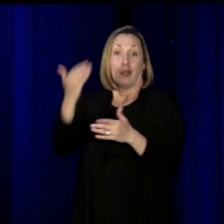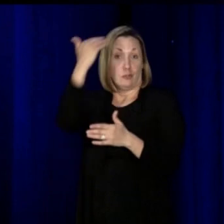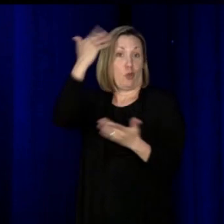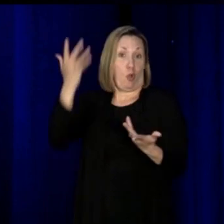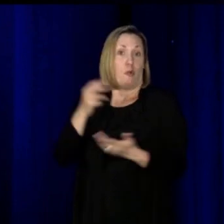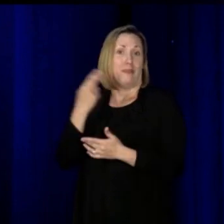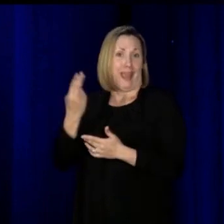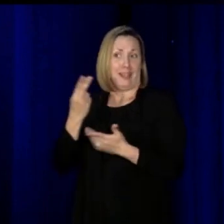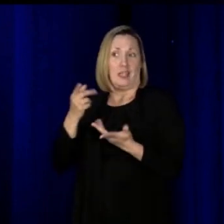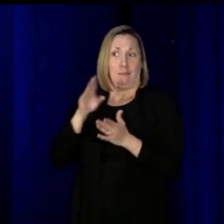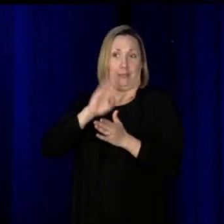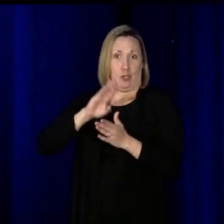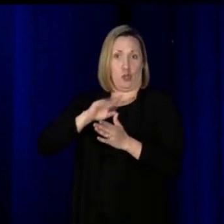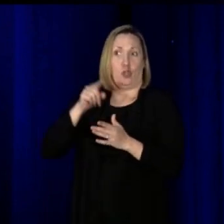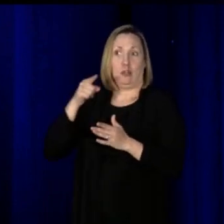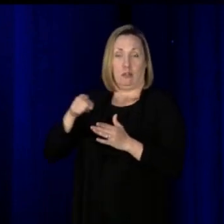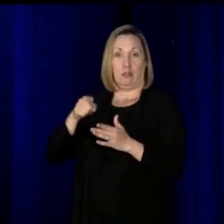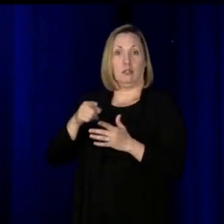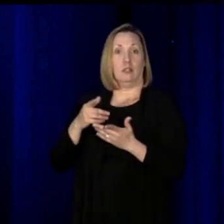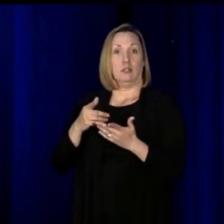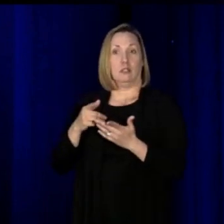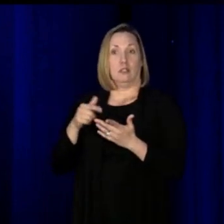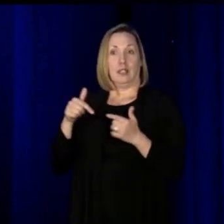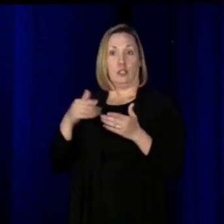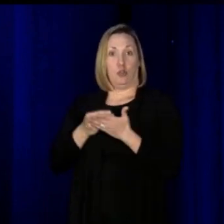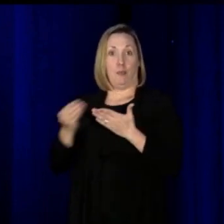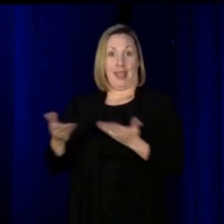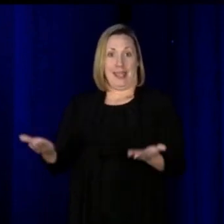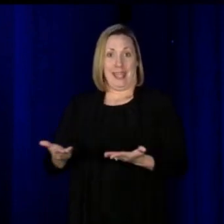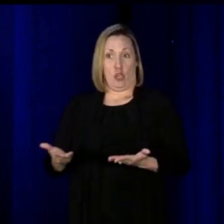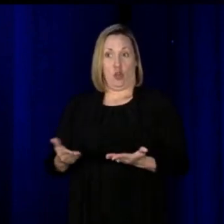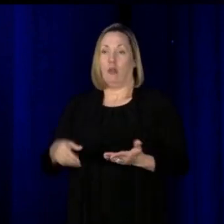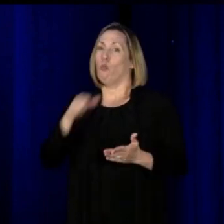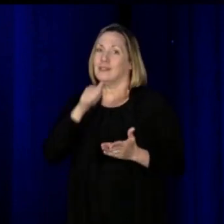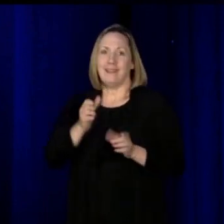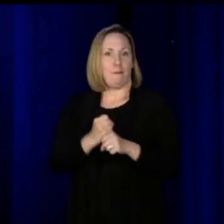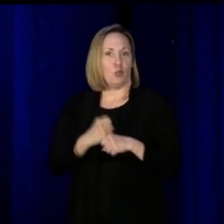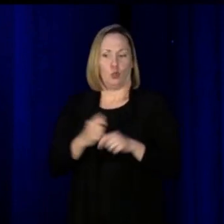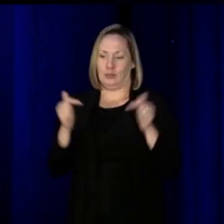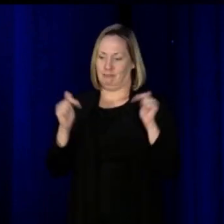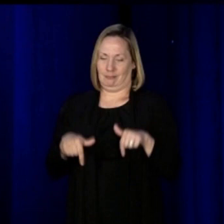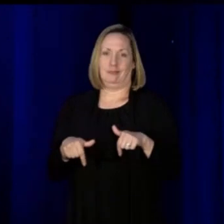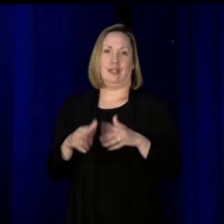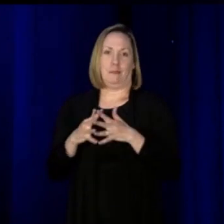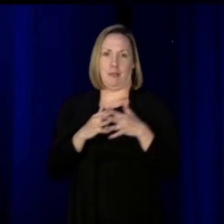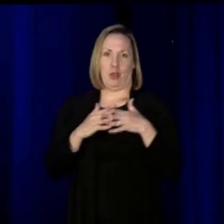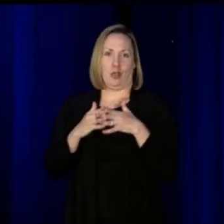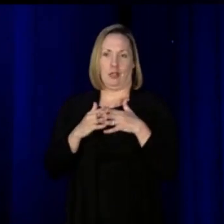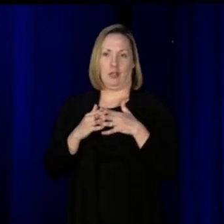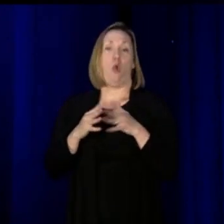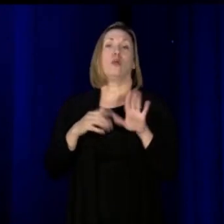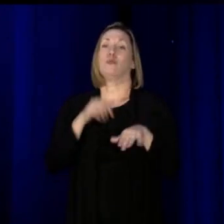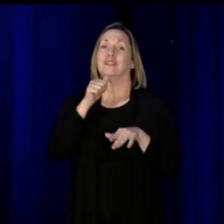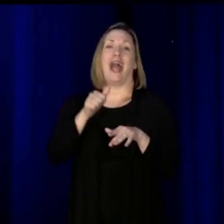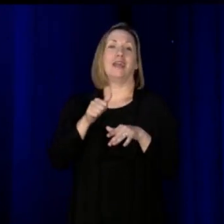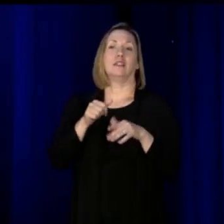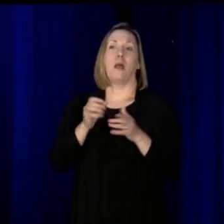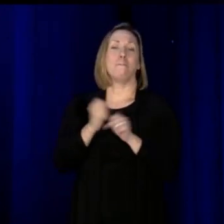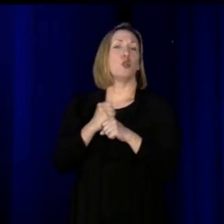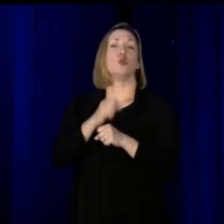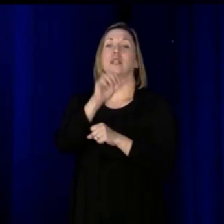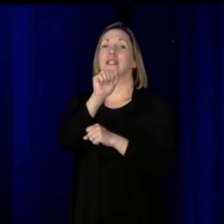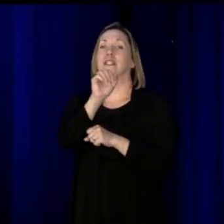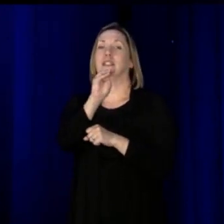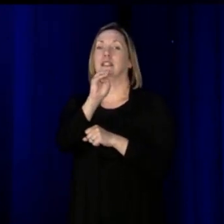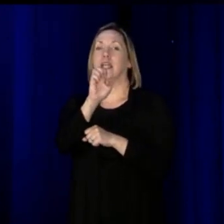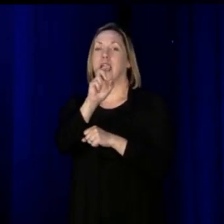but the Heineken that you buy in your country was not produced or manufactured in Amsterdam, where the original brewery